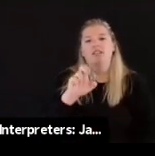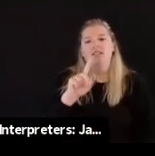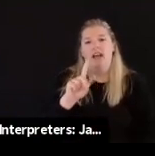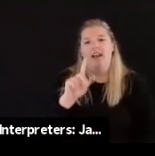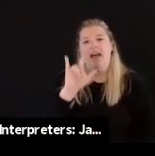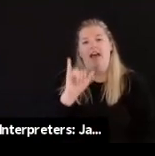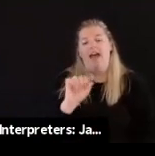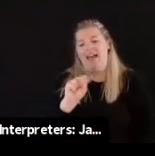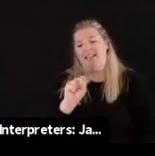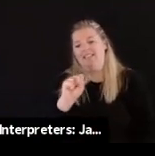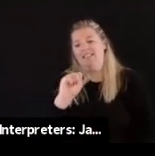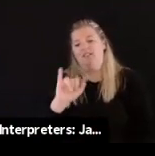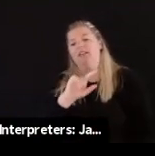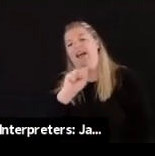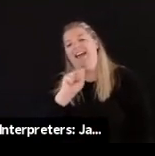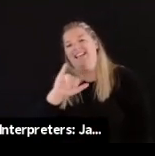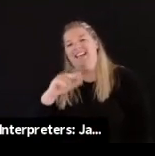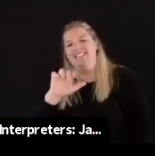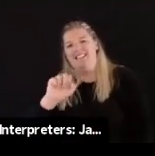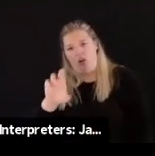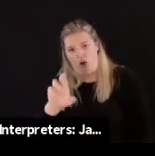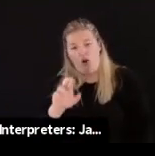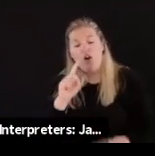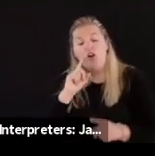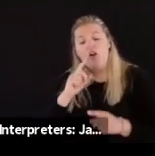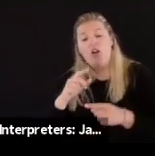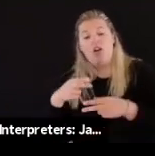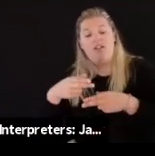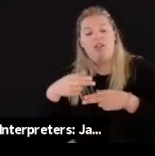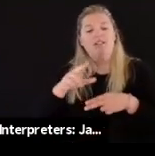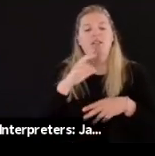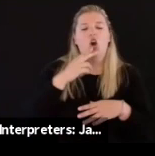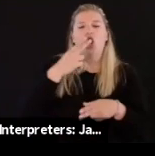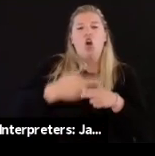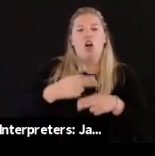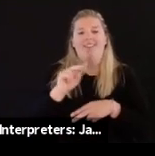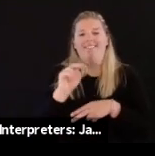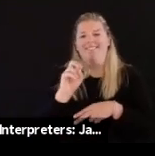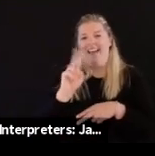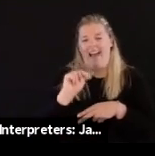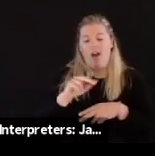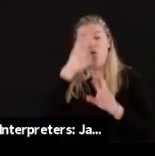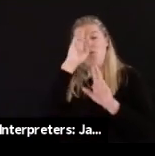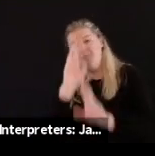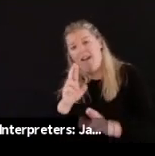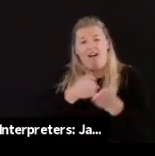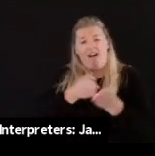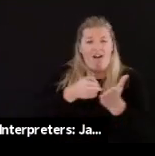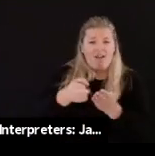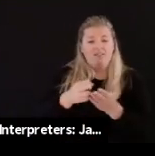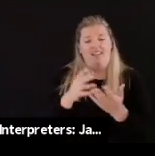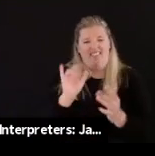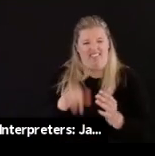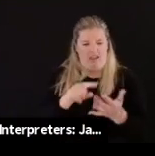is often described as a series of nouns, like respect, honesty, integrity. And they say those nouns sound